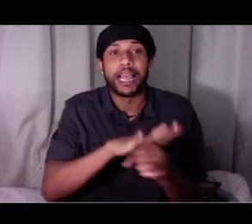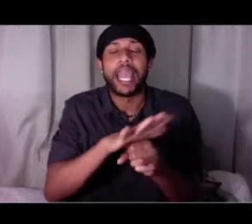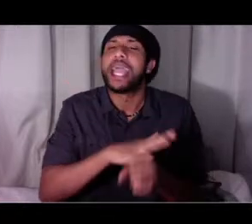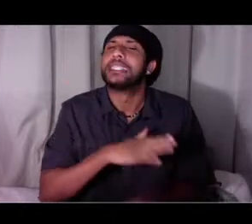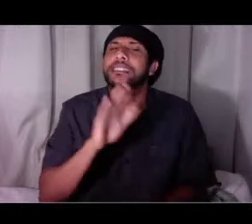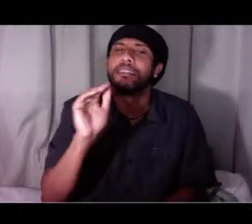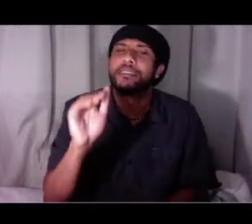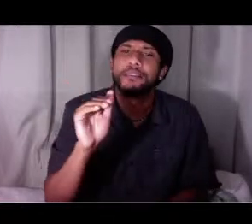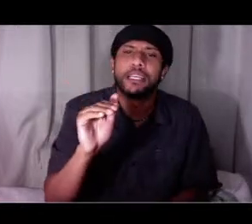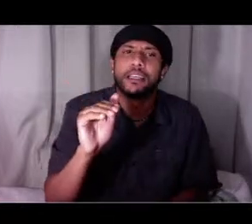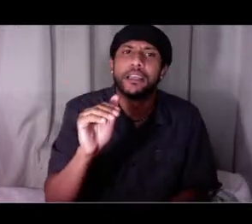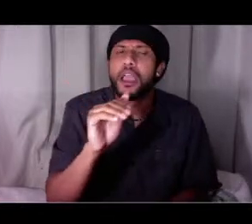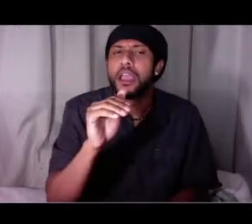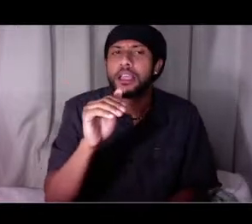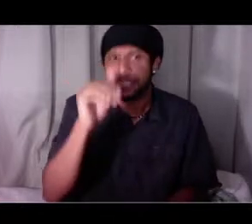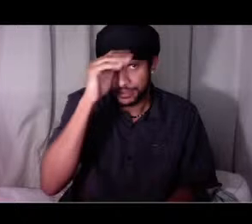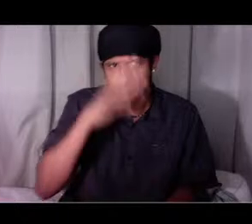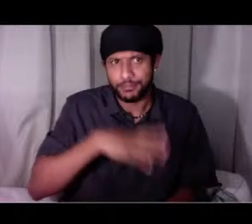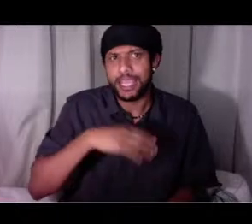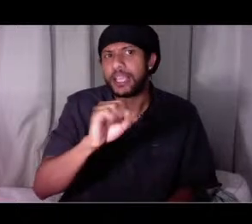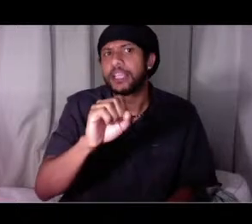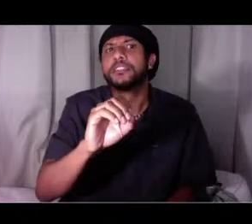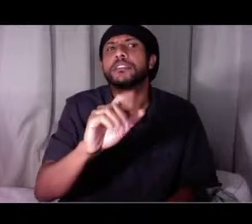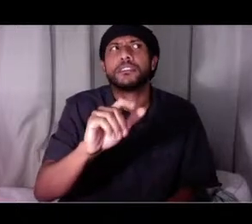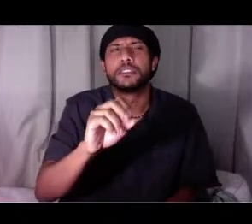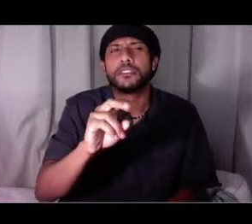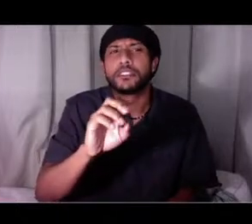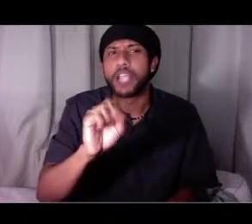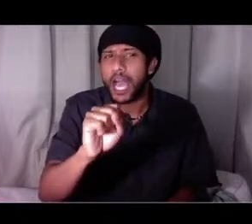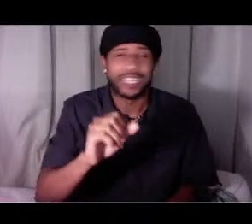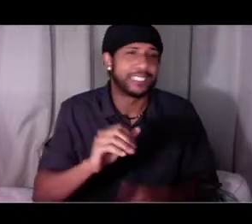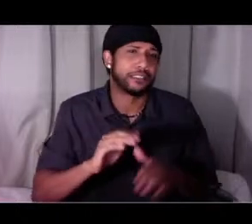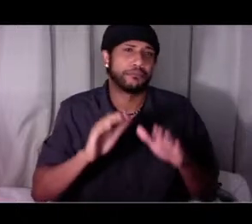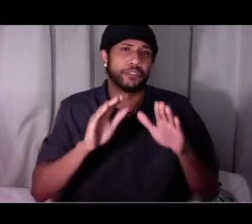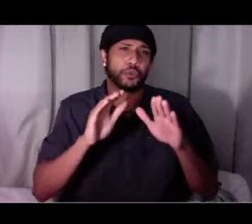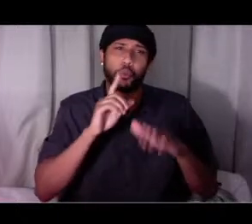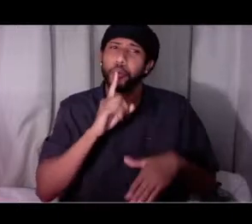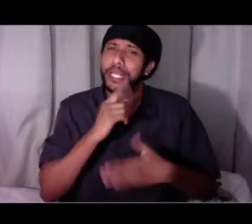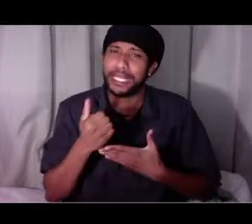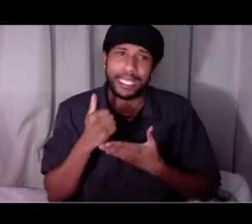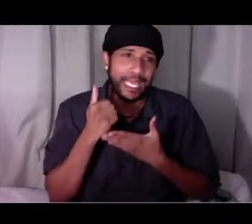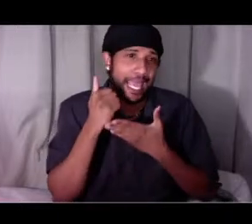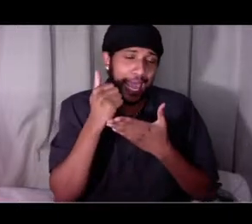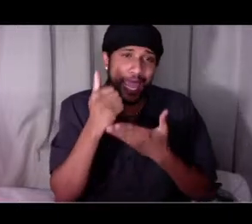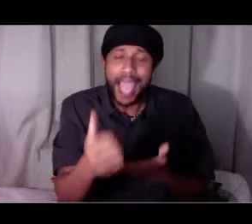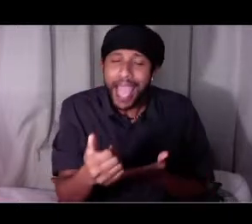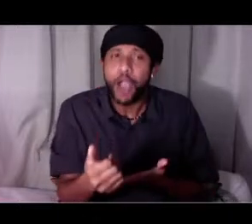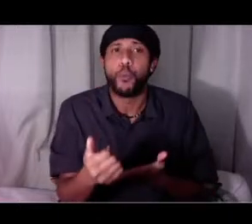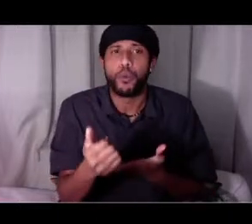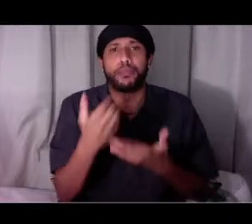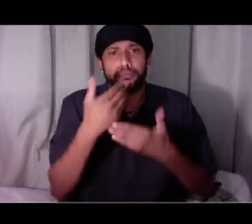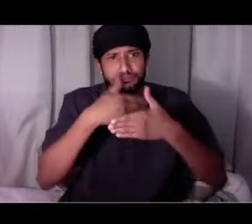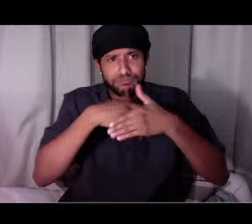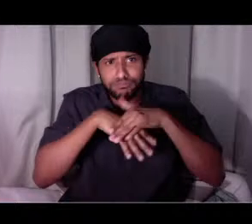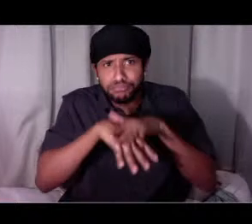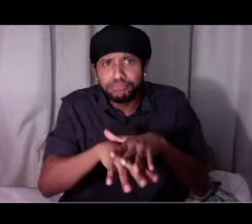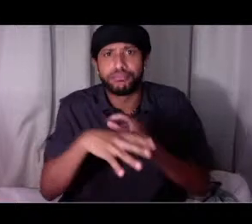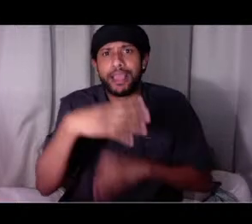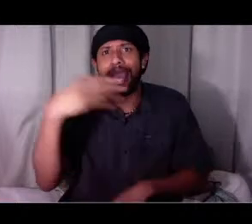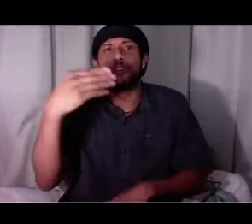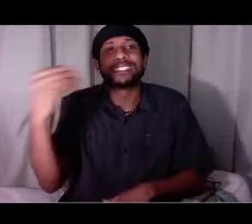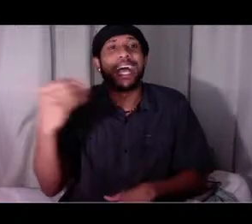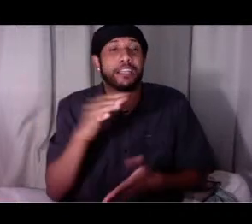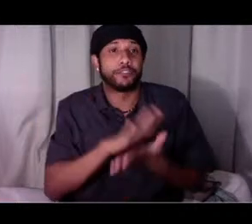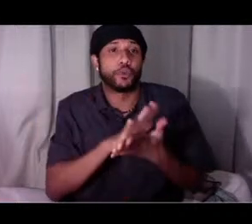Solace has been tremendous in helping these students to get acclimated to being outside of school but